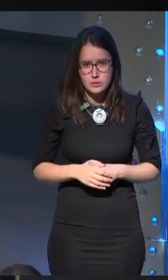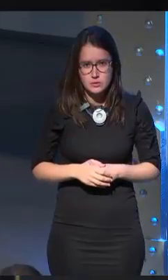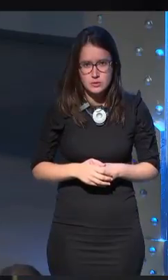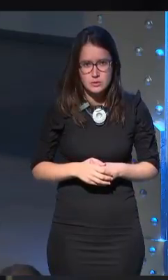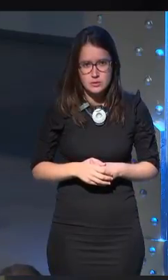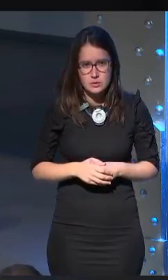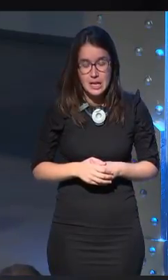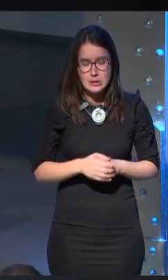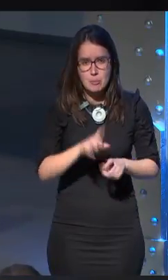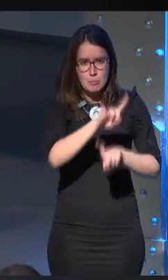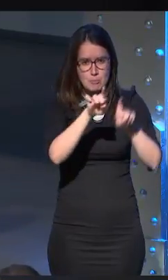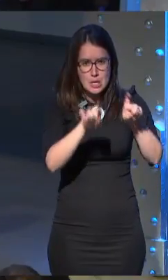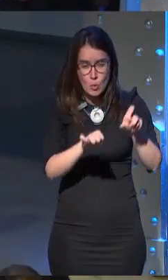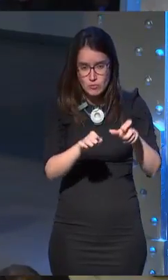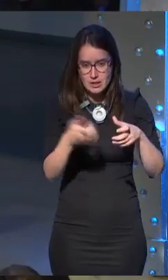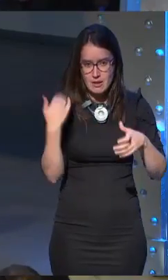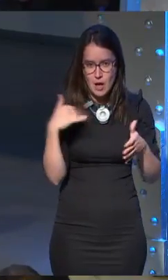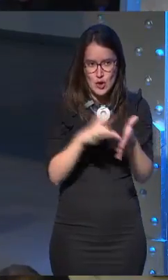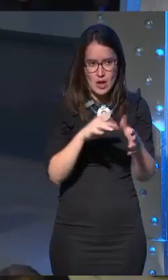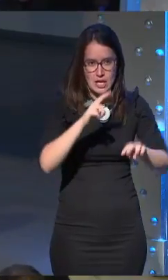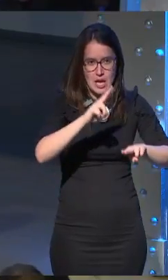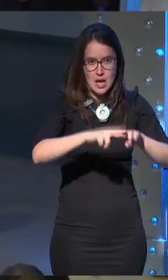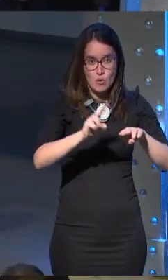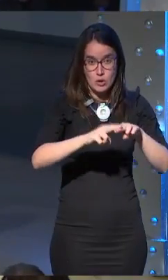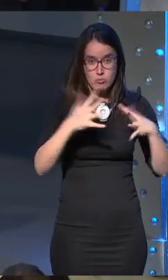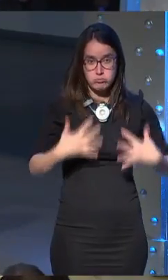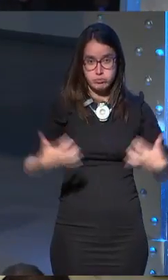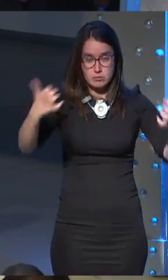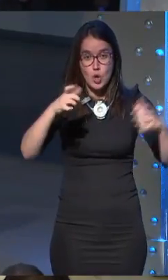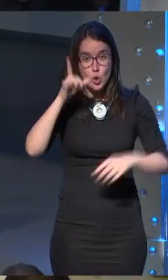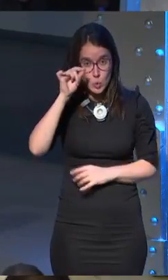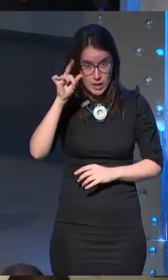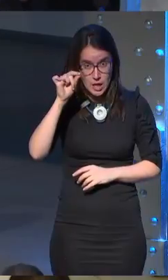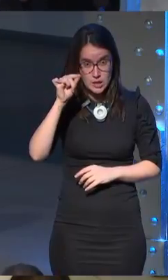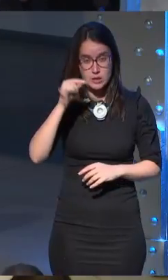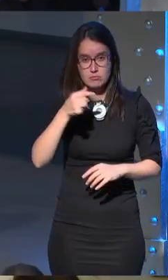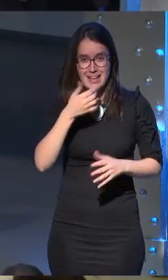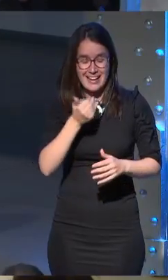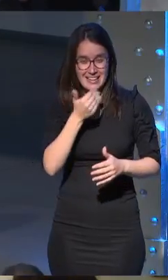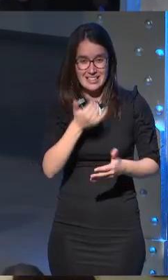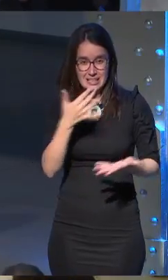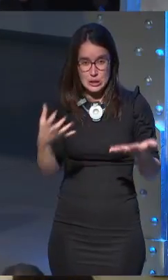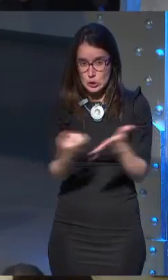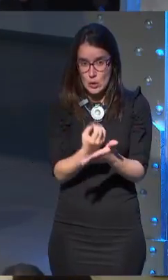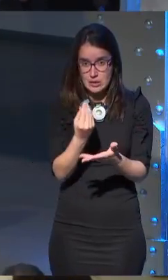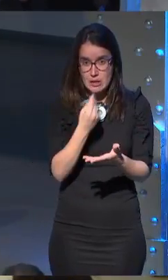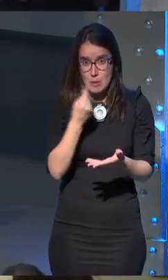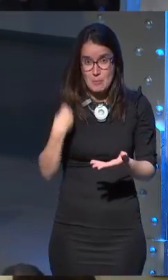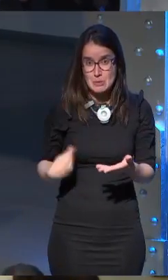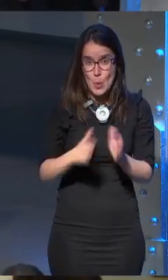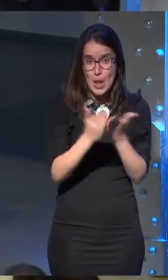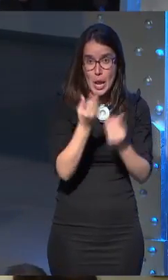De hecho, las primeras In fact, the first question that we are getting from our audience through the Twitter, were